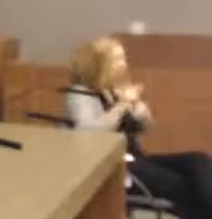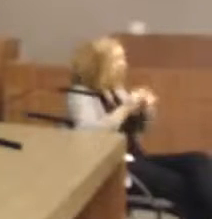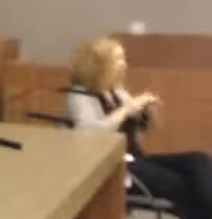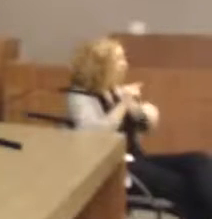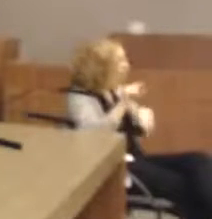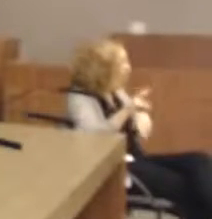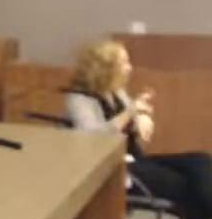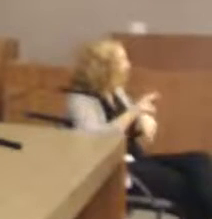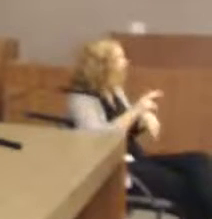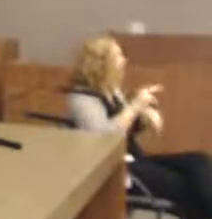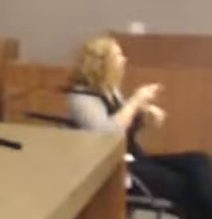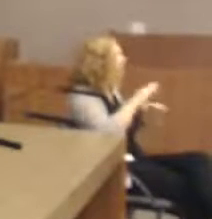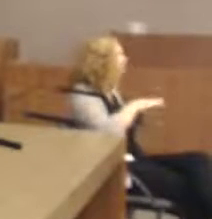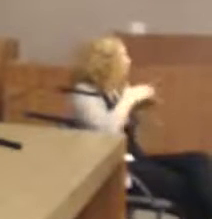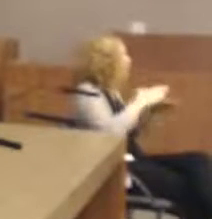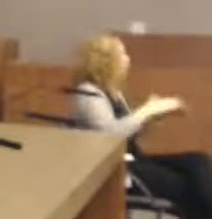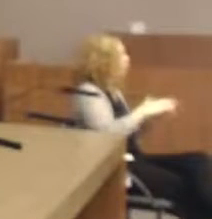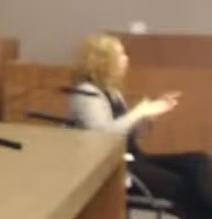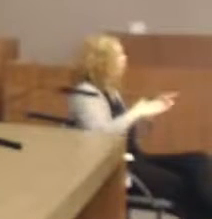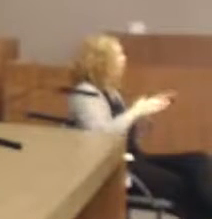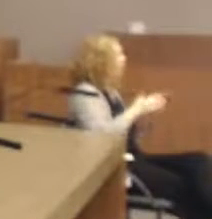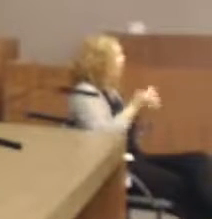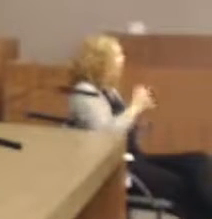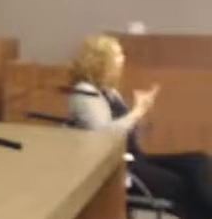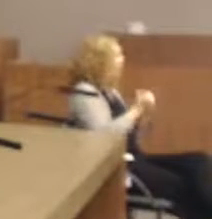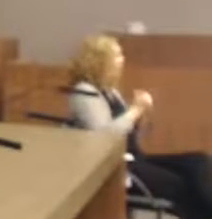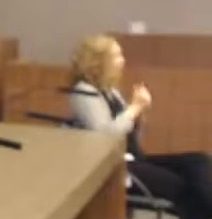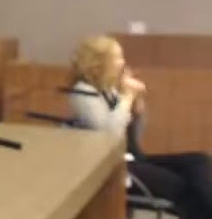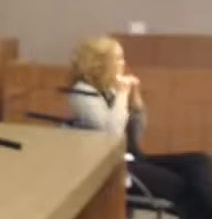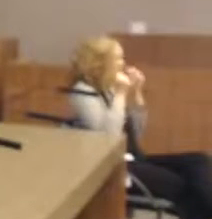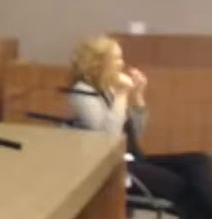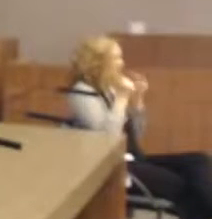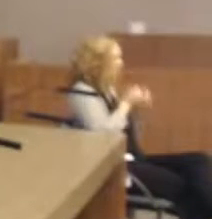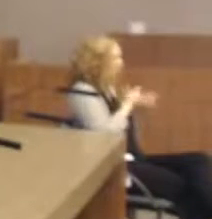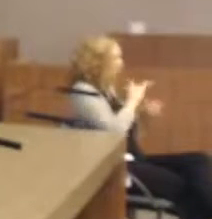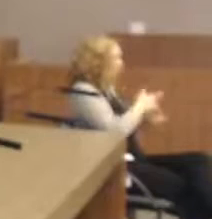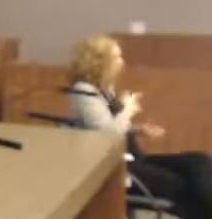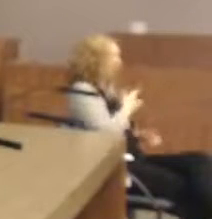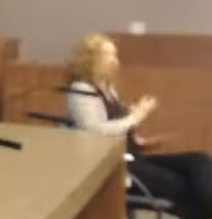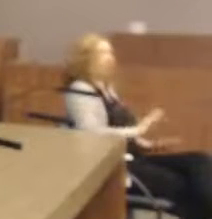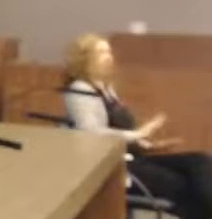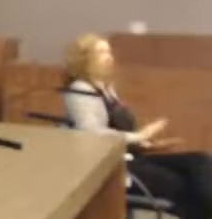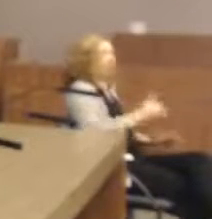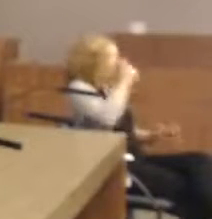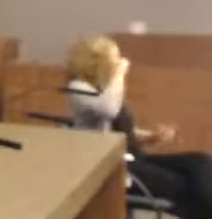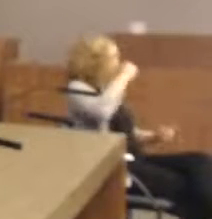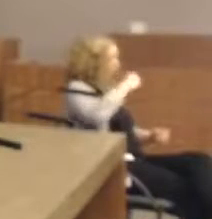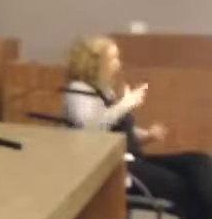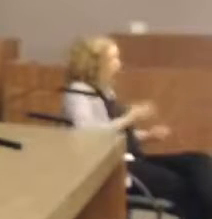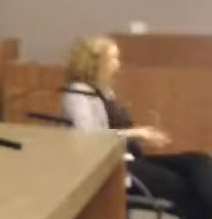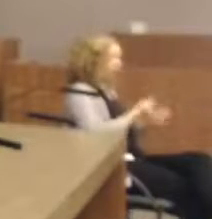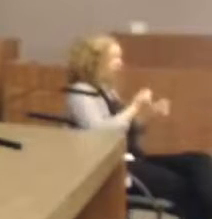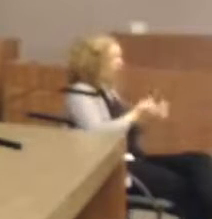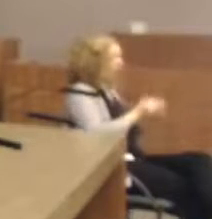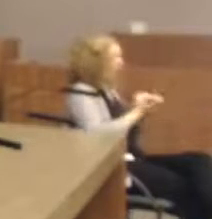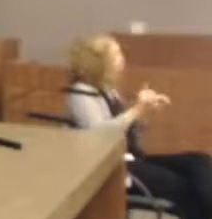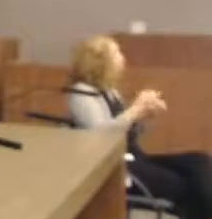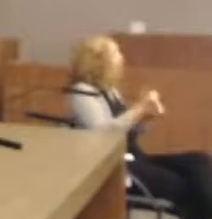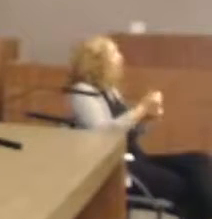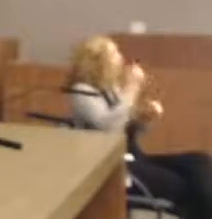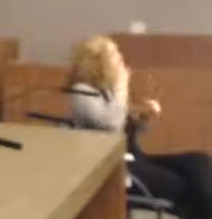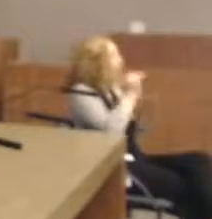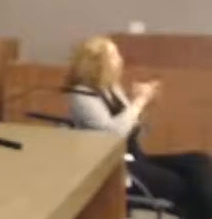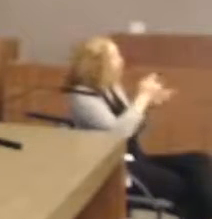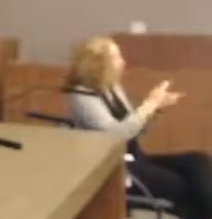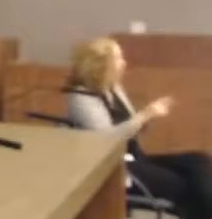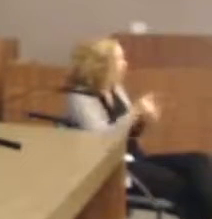anyone gave her that queasy feeling and made her feel bad right away. No one else would know that that was happening for her. No one else knew that